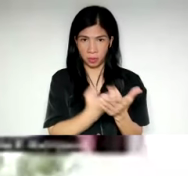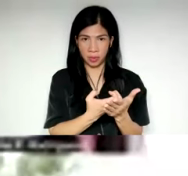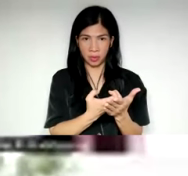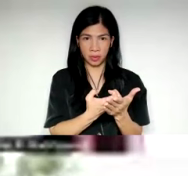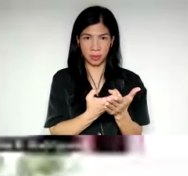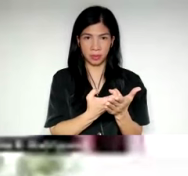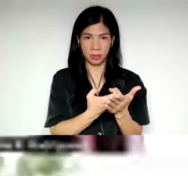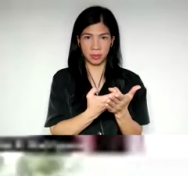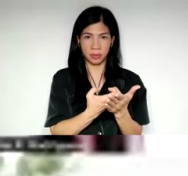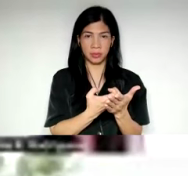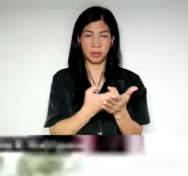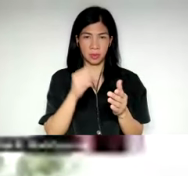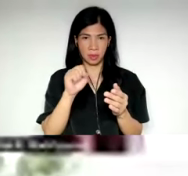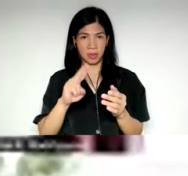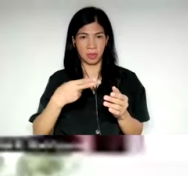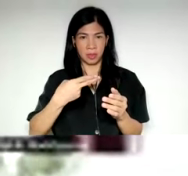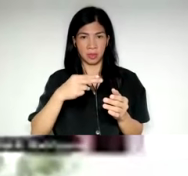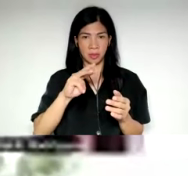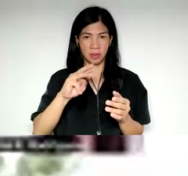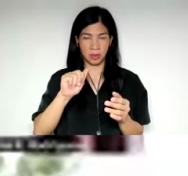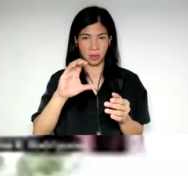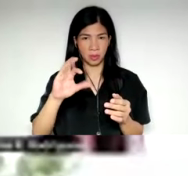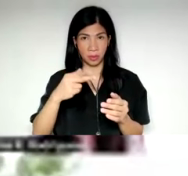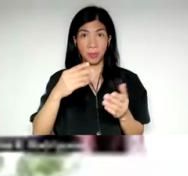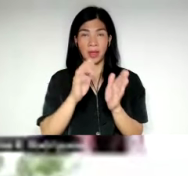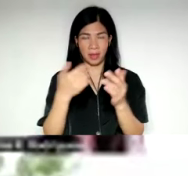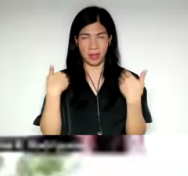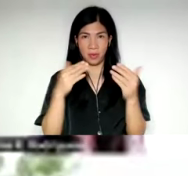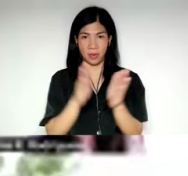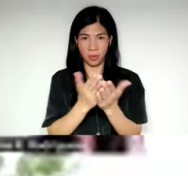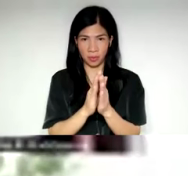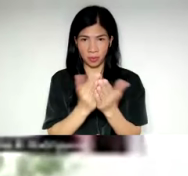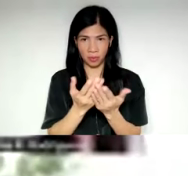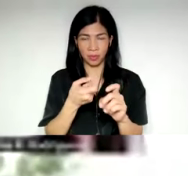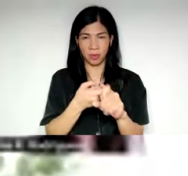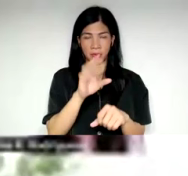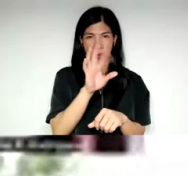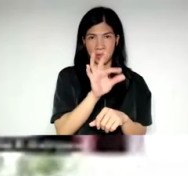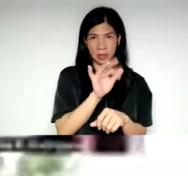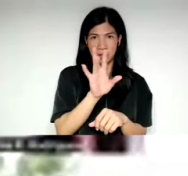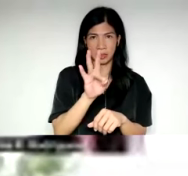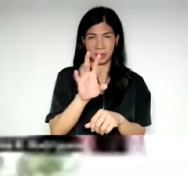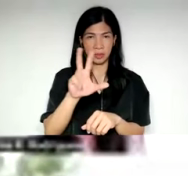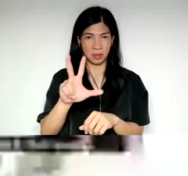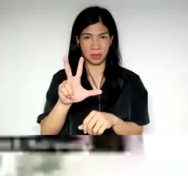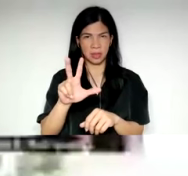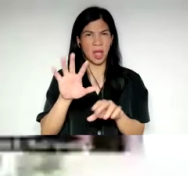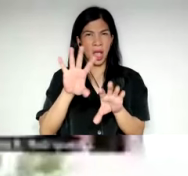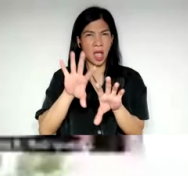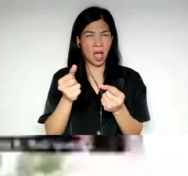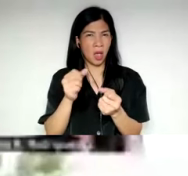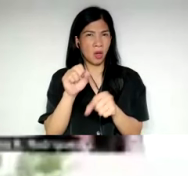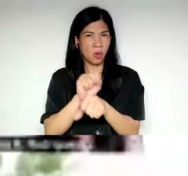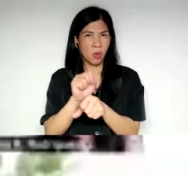E.F. Schumacher in his celebrated book, Small is Beautiful, from 1973, to see what light they might shed on